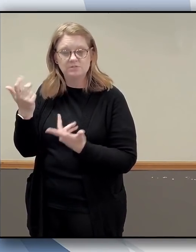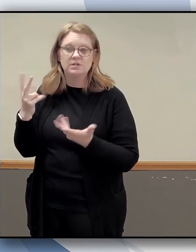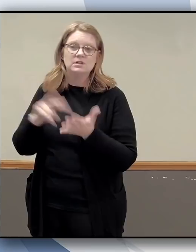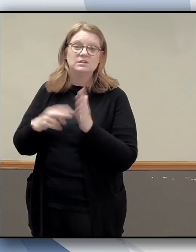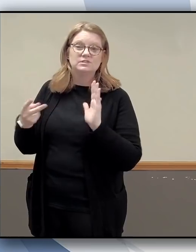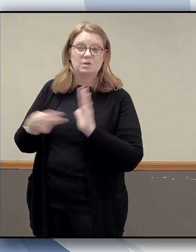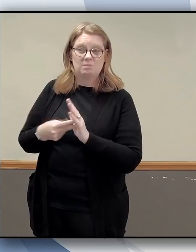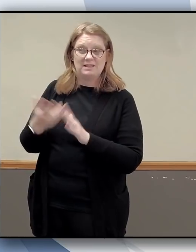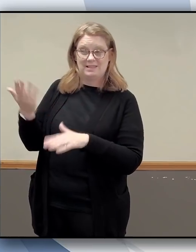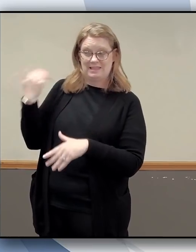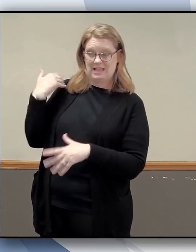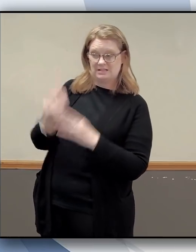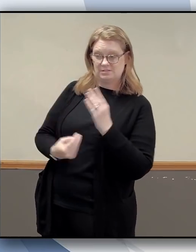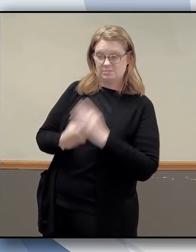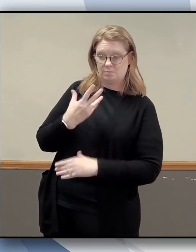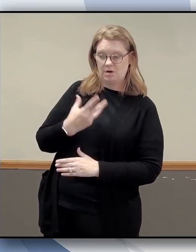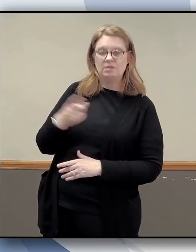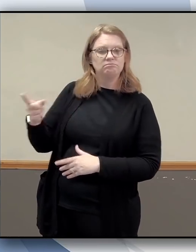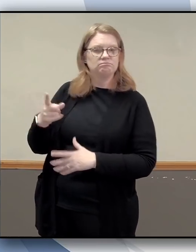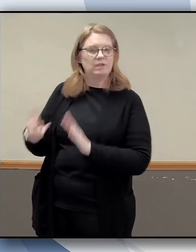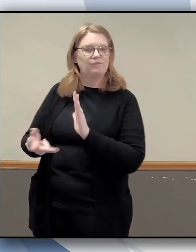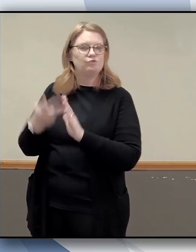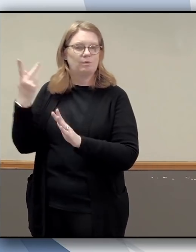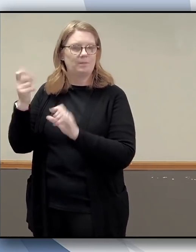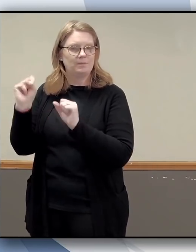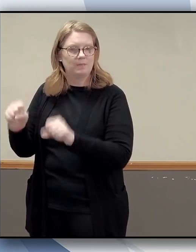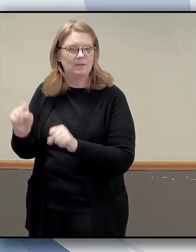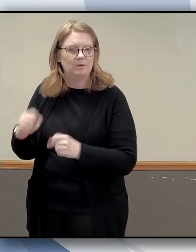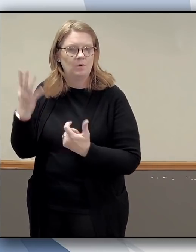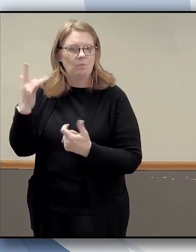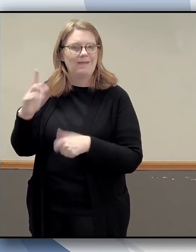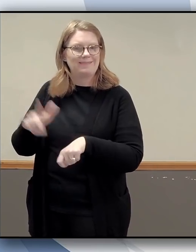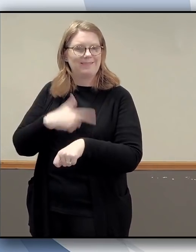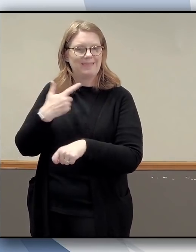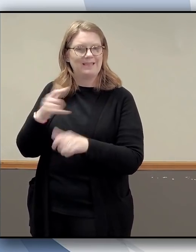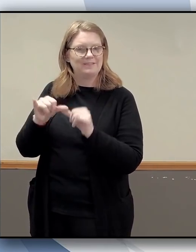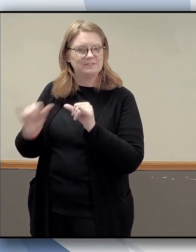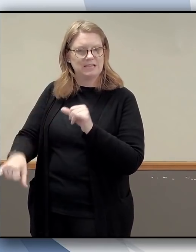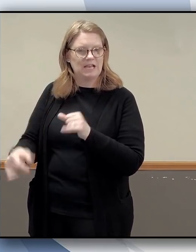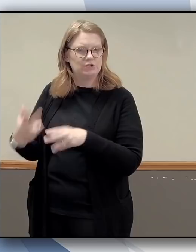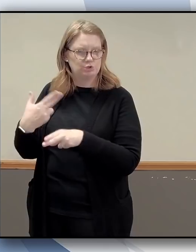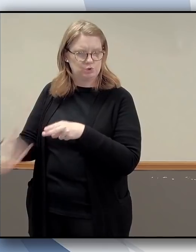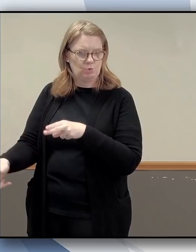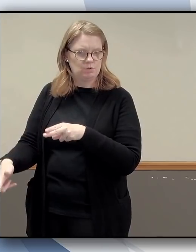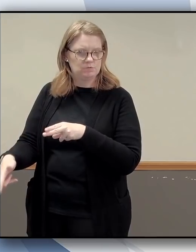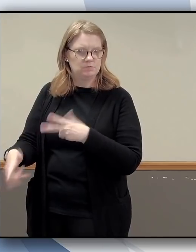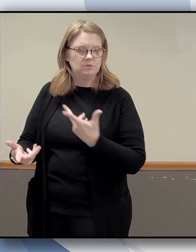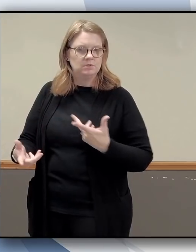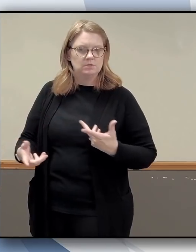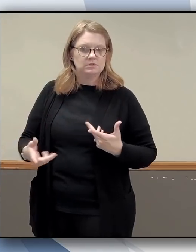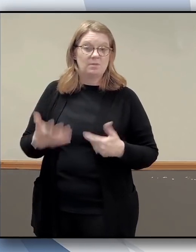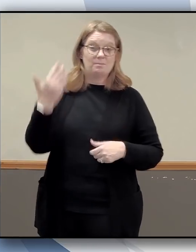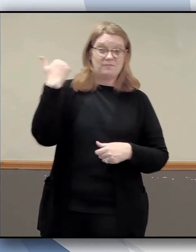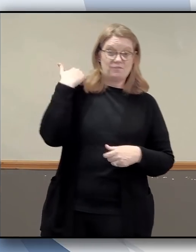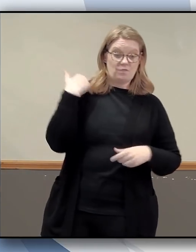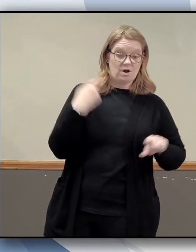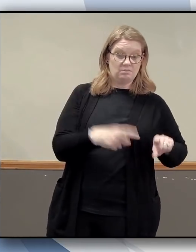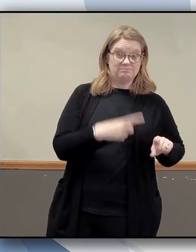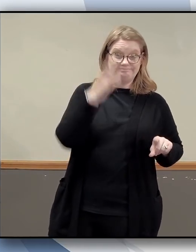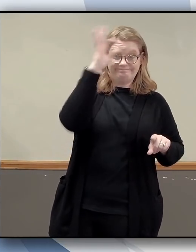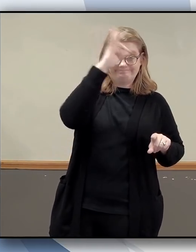since last spring without adding any beds because the length of stay is shortened. So that's another area where we're freeing up